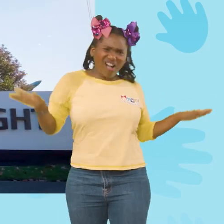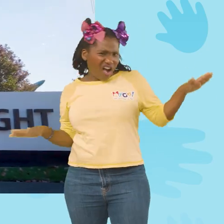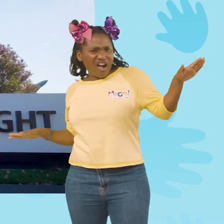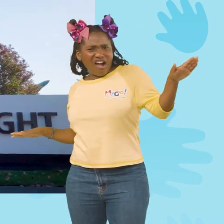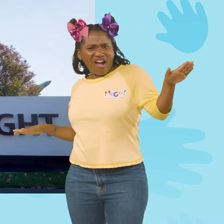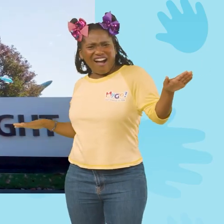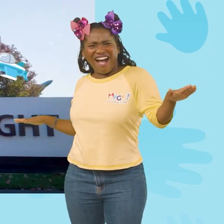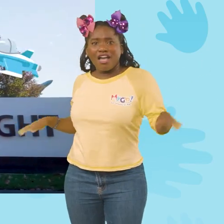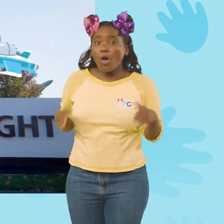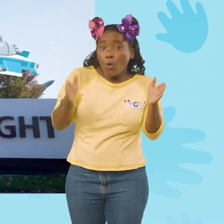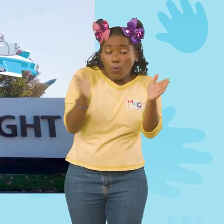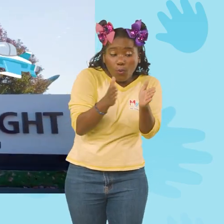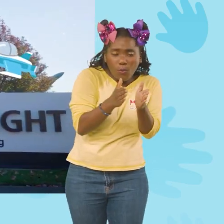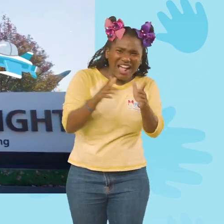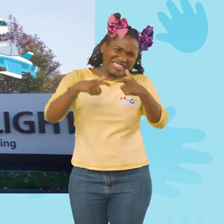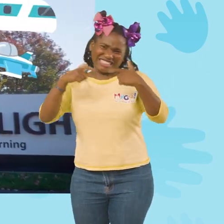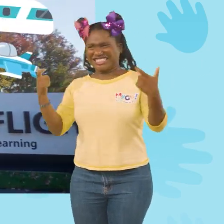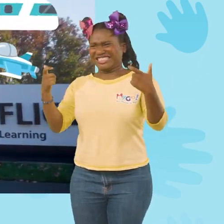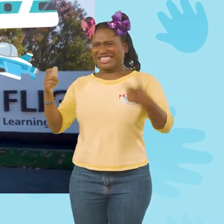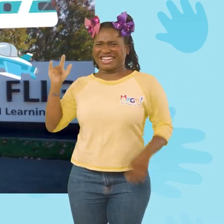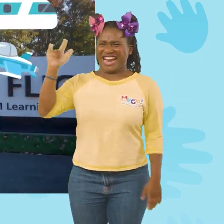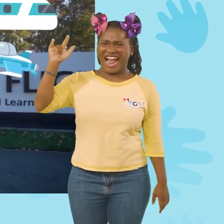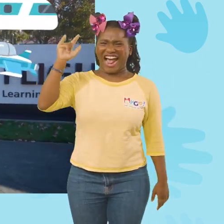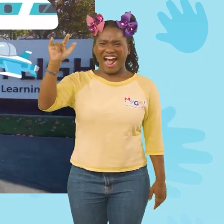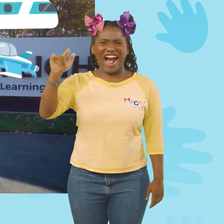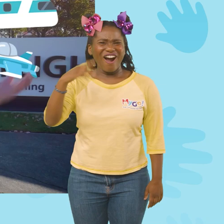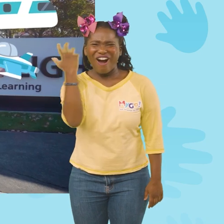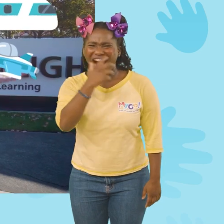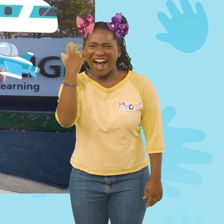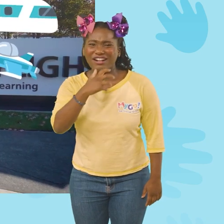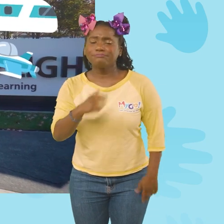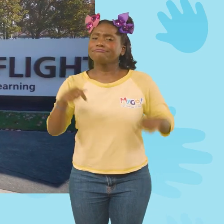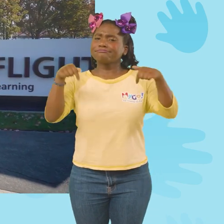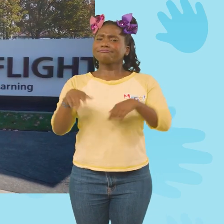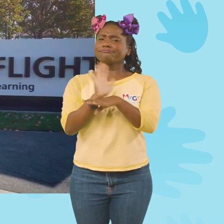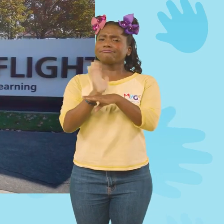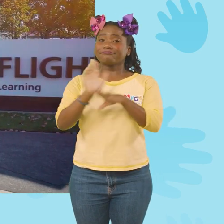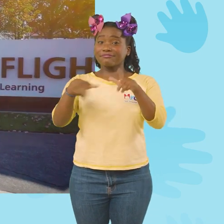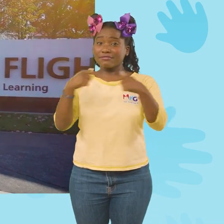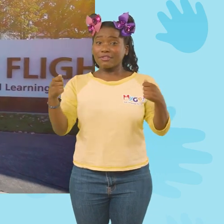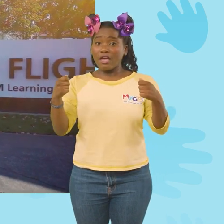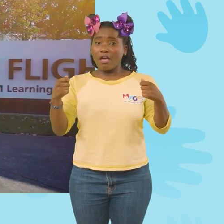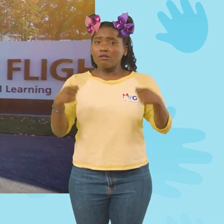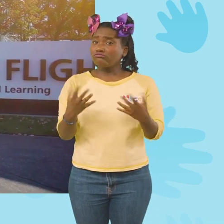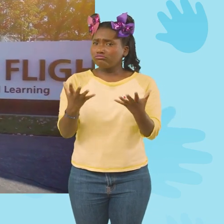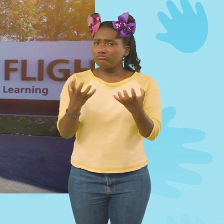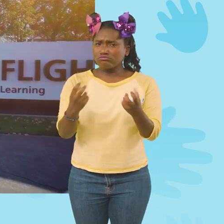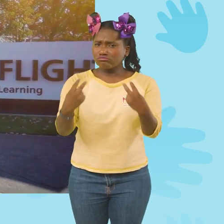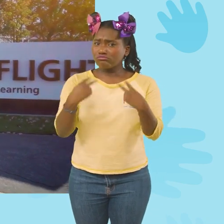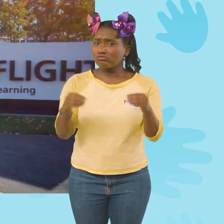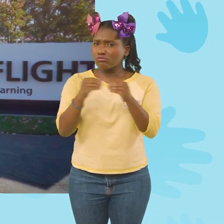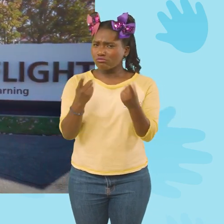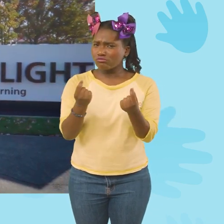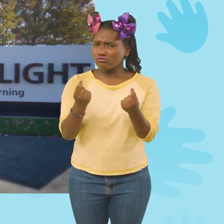And how they're small airplanes and big airplanes. Wow. Well, this is the end of this video. But if you want to watch more of